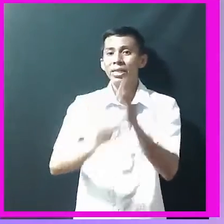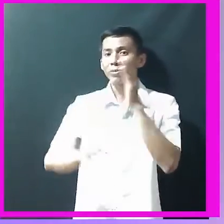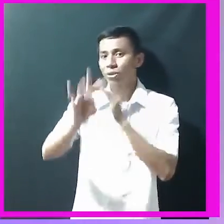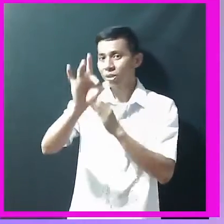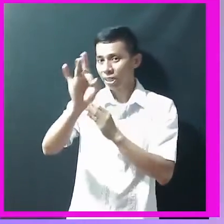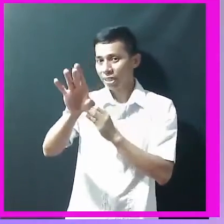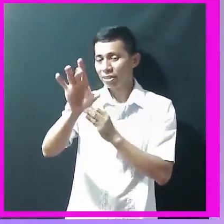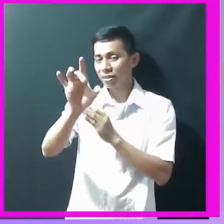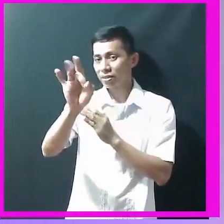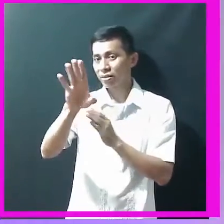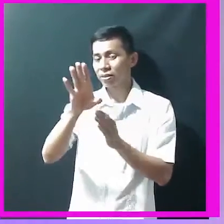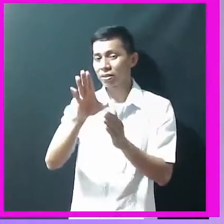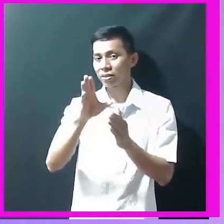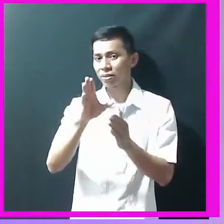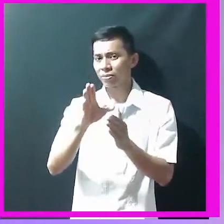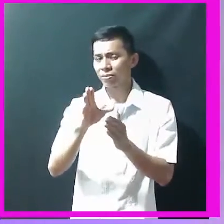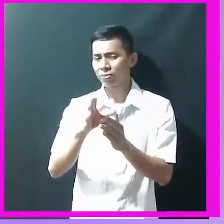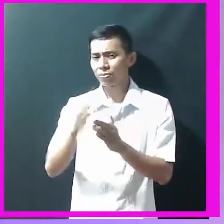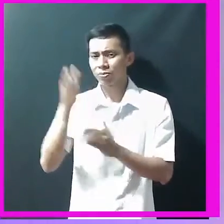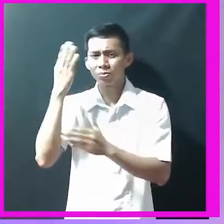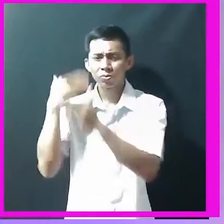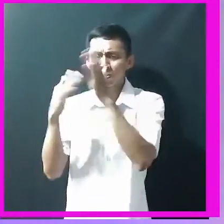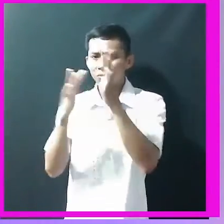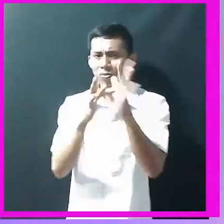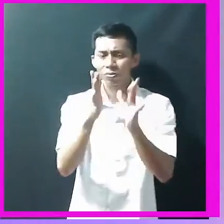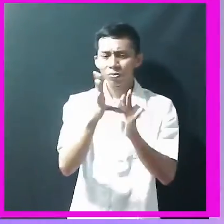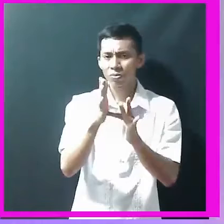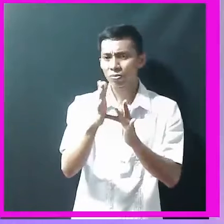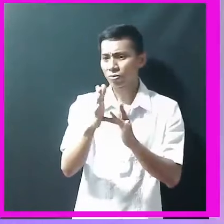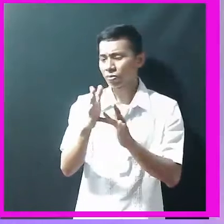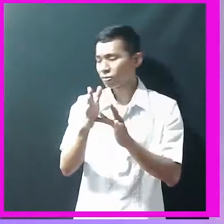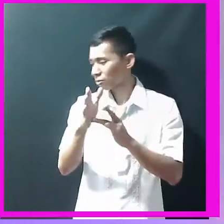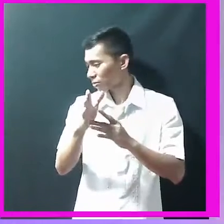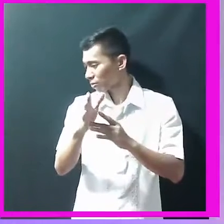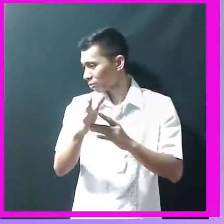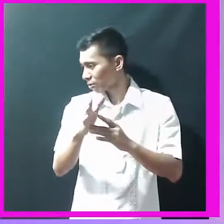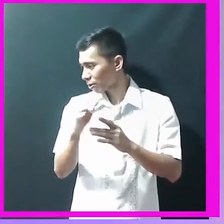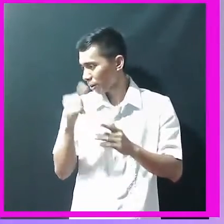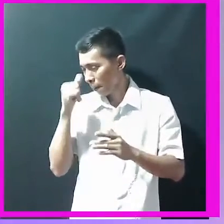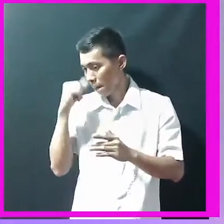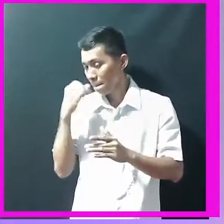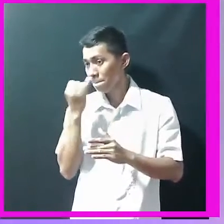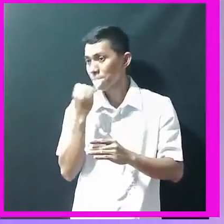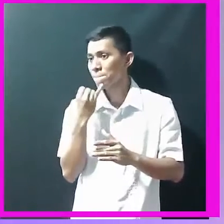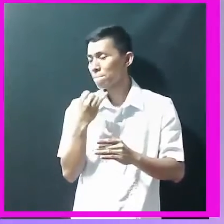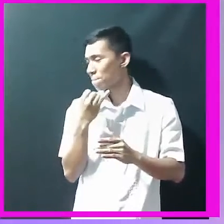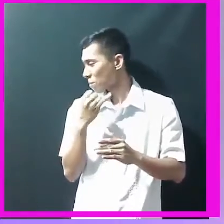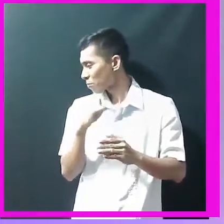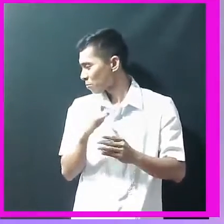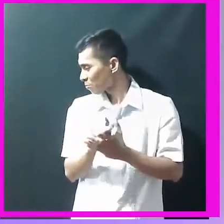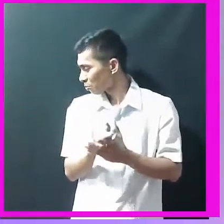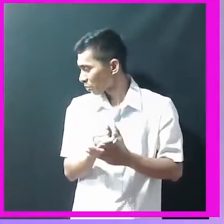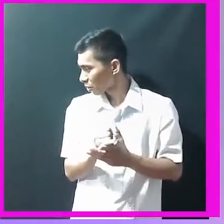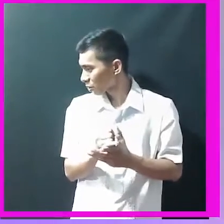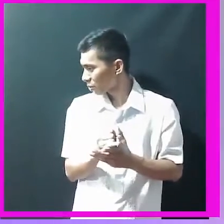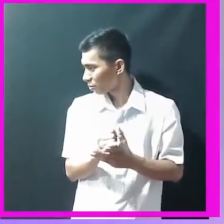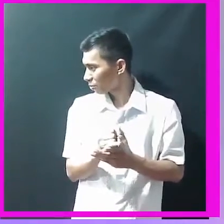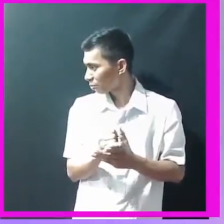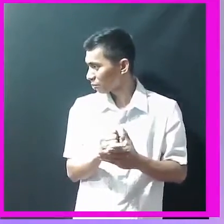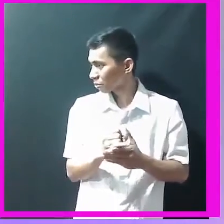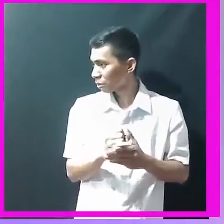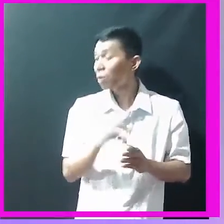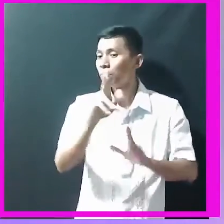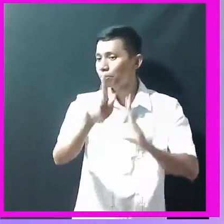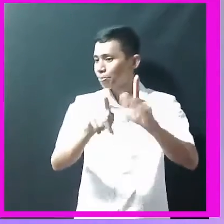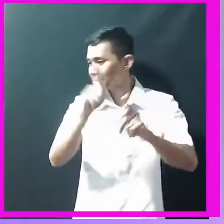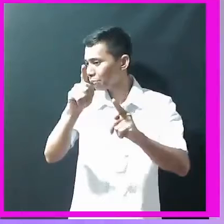18. Then led they Jesus from Caiaphas unto the hall of judgment, and it was early. And they themselves